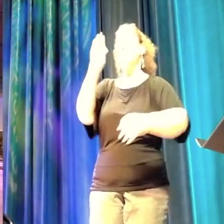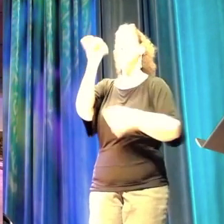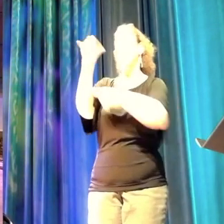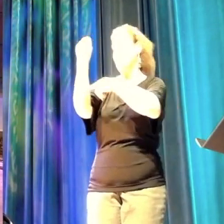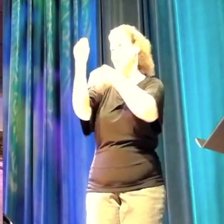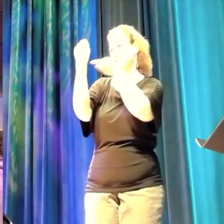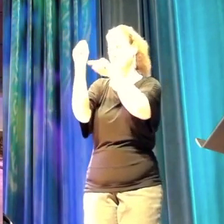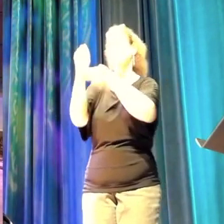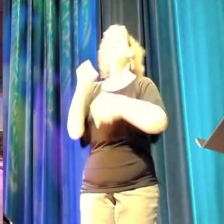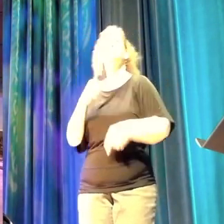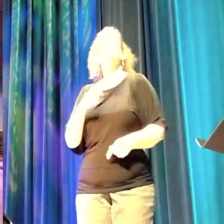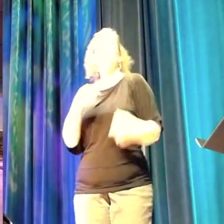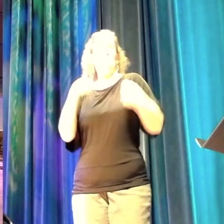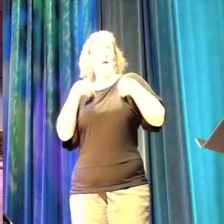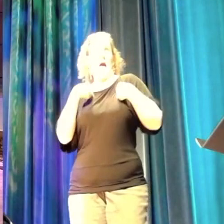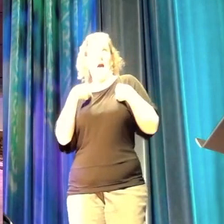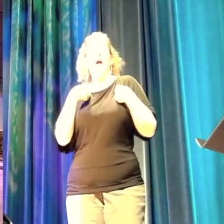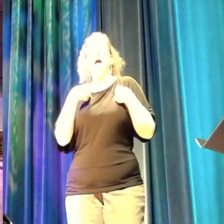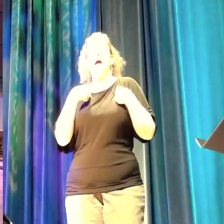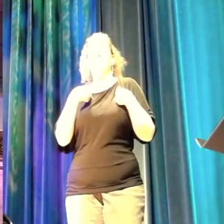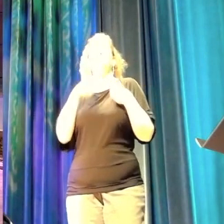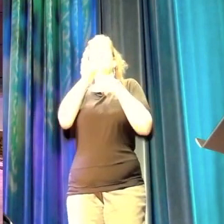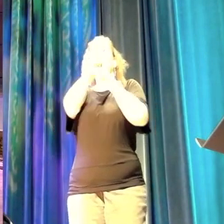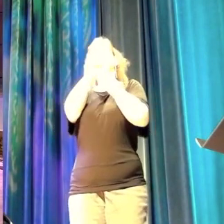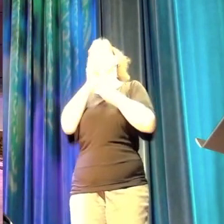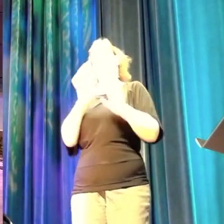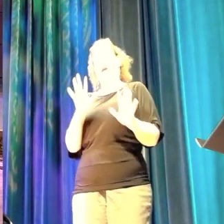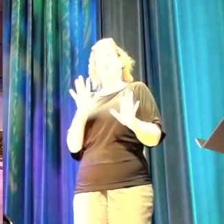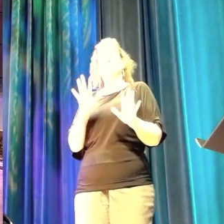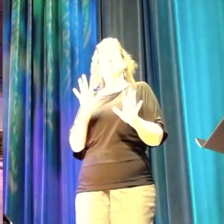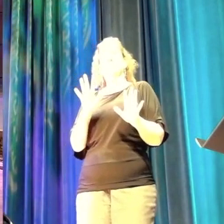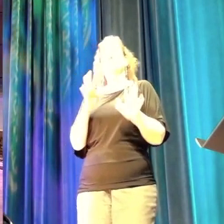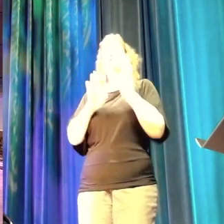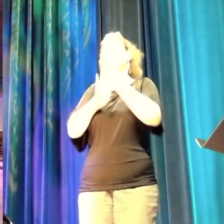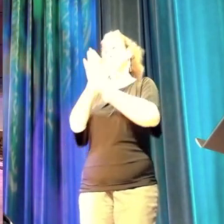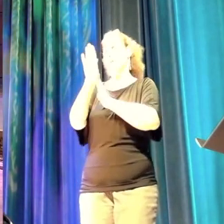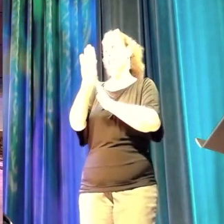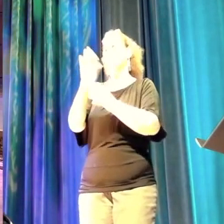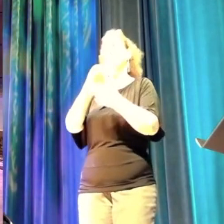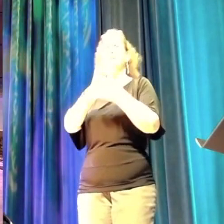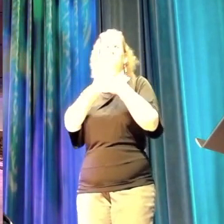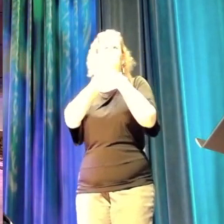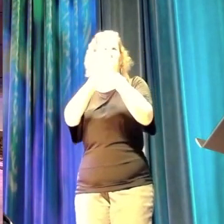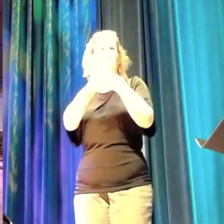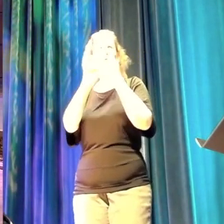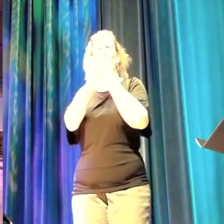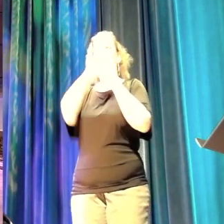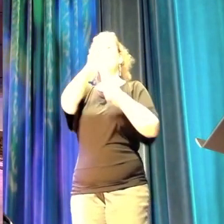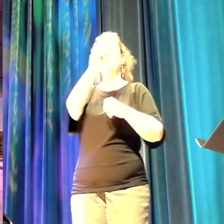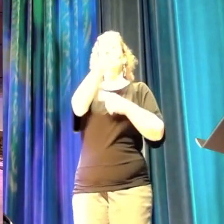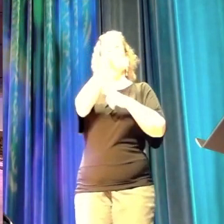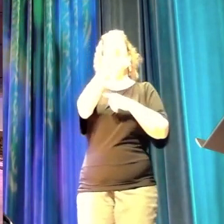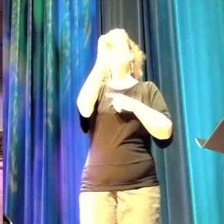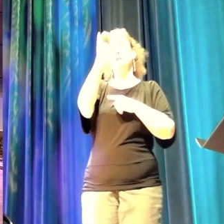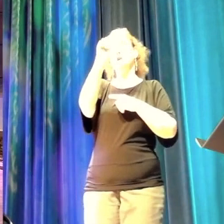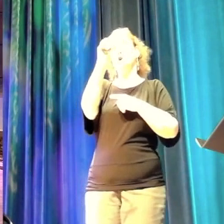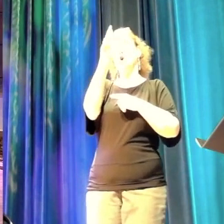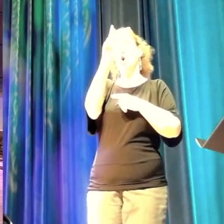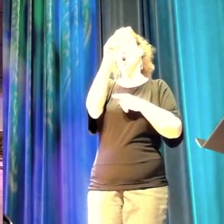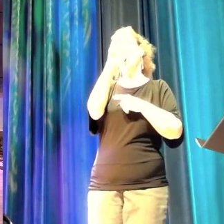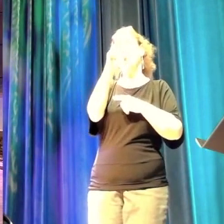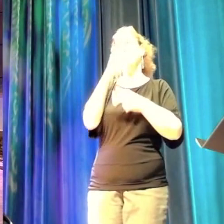Alabama? I personally have been blessed to have developed a close relationship with Jimmy Carter, I call him Mr.